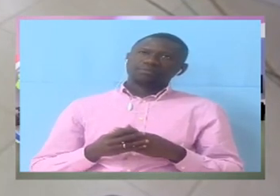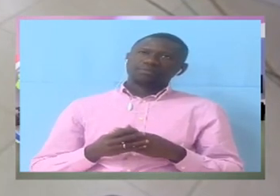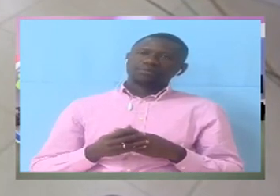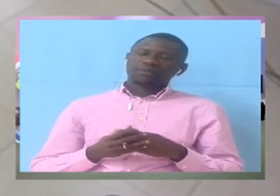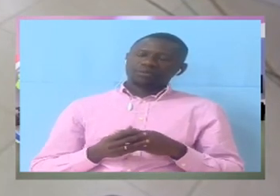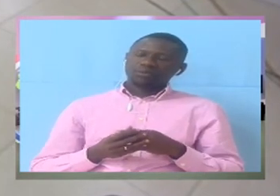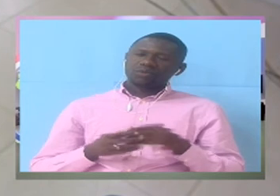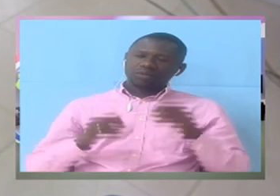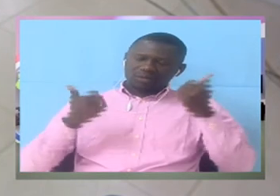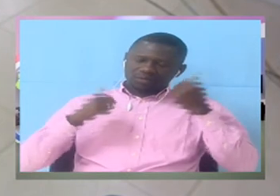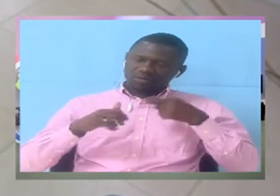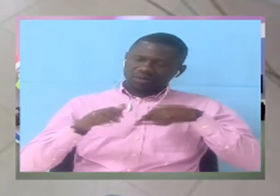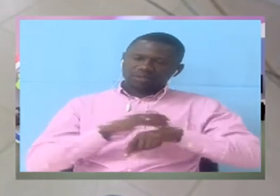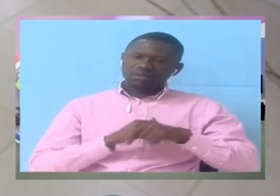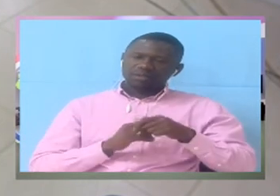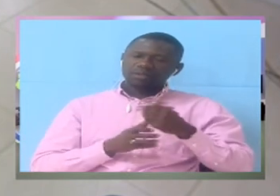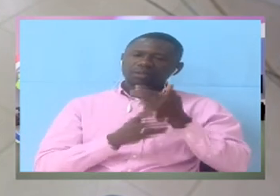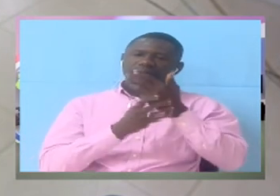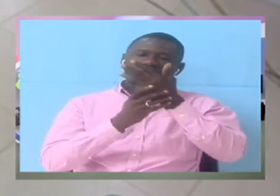1989. That was in